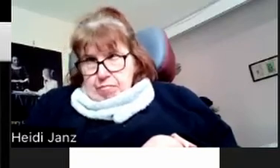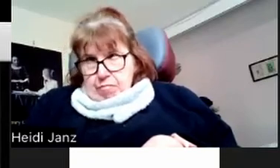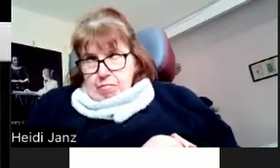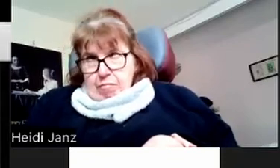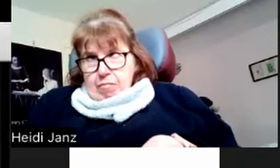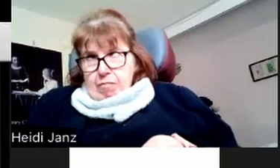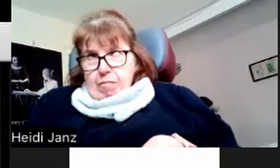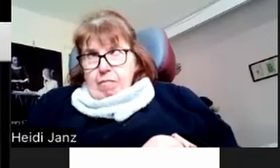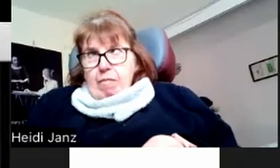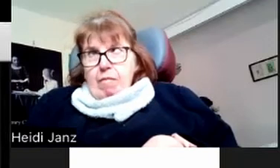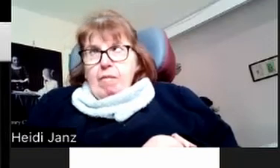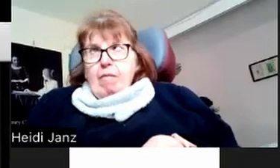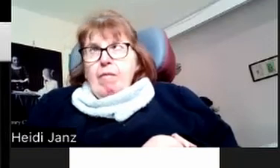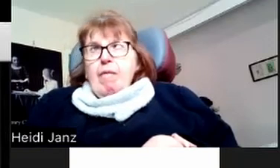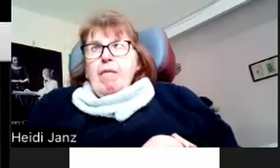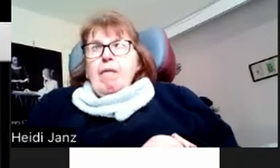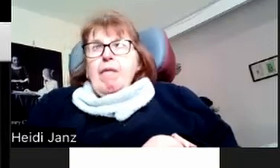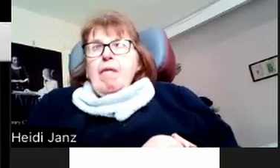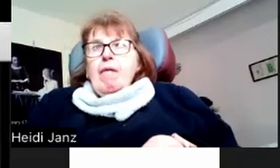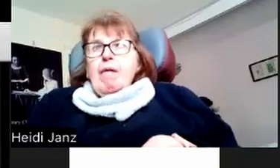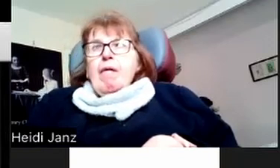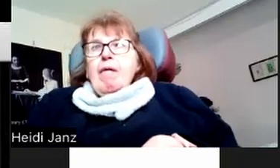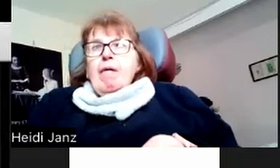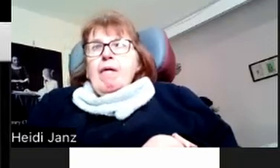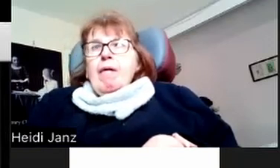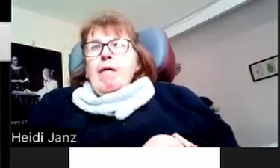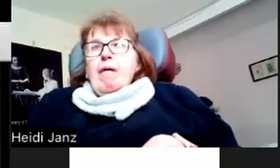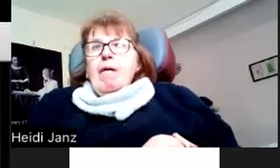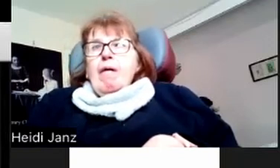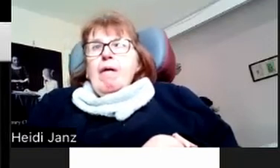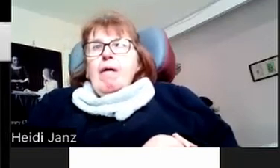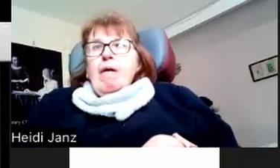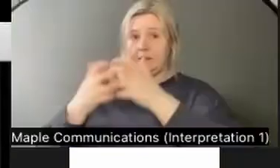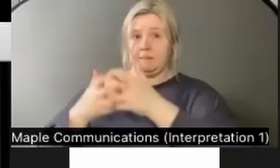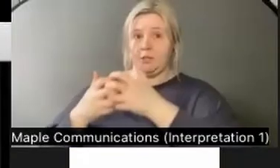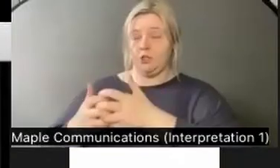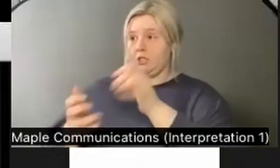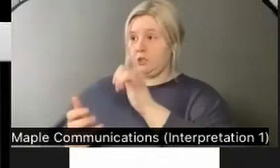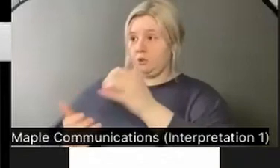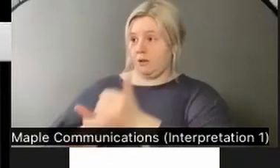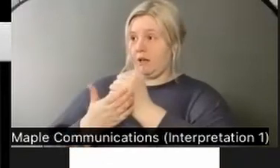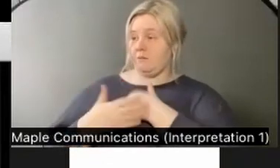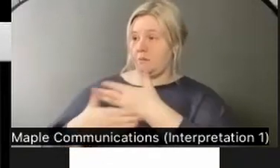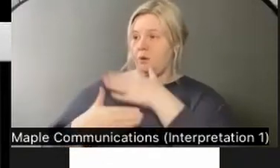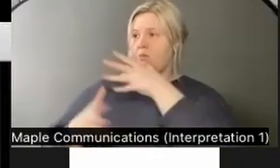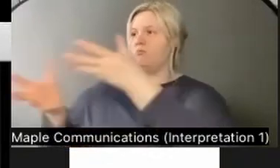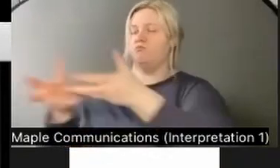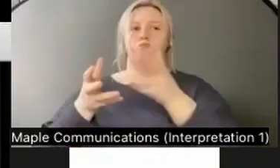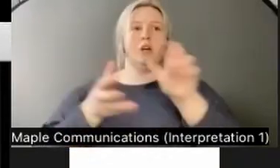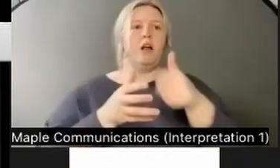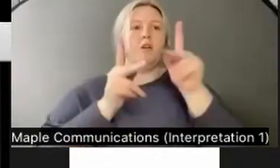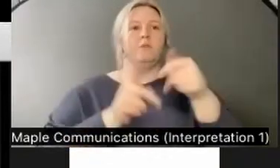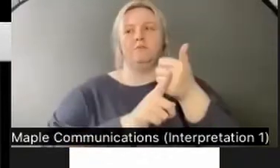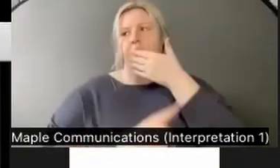begin with. He might even take my ventilator for other patients who have a better shot at survival than me. All of these